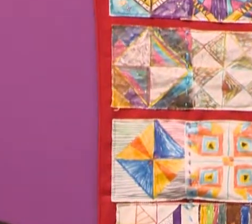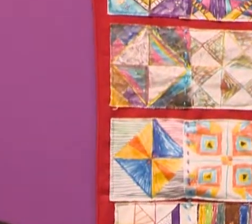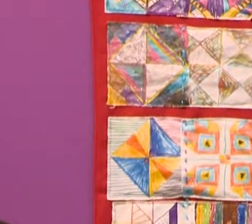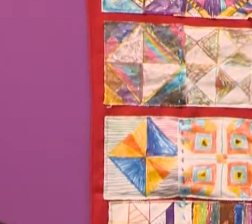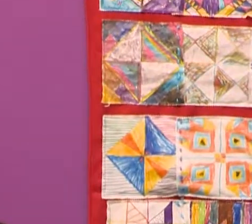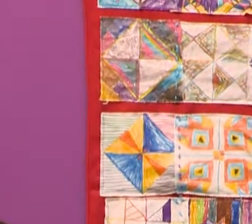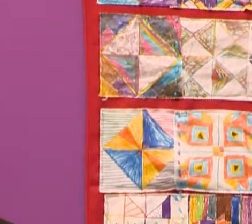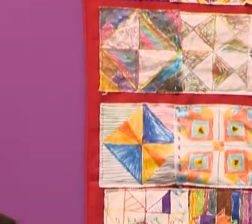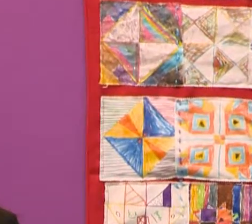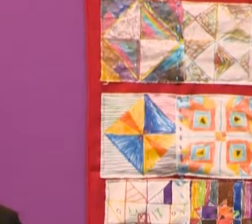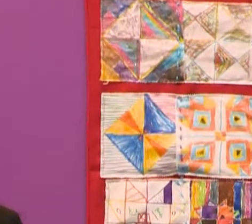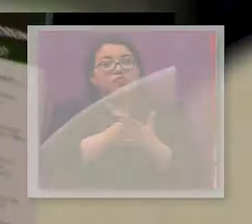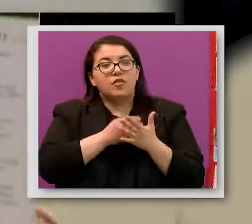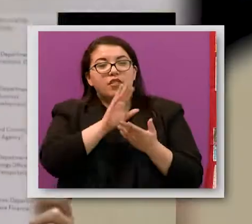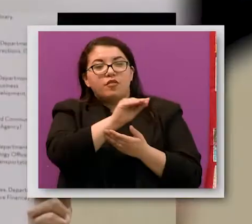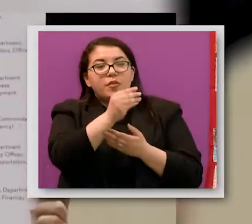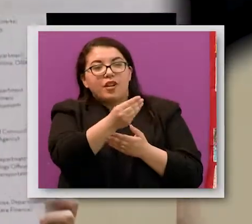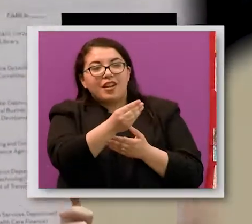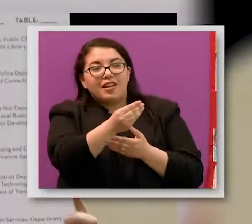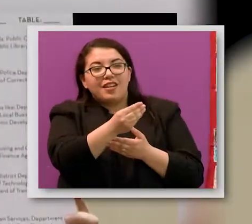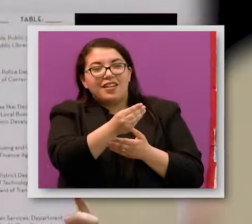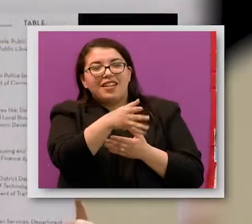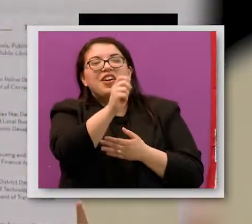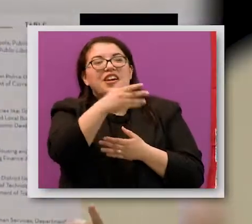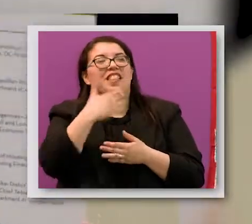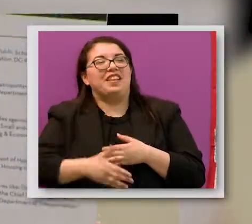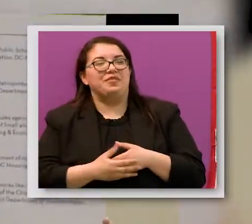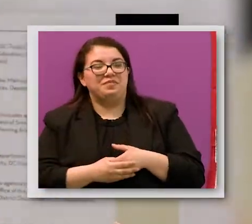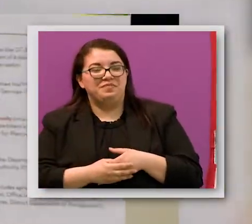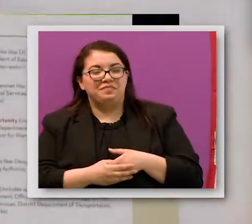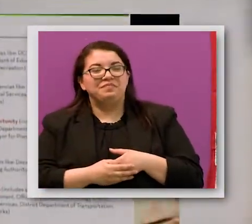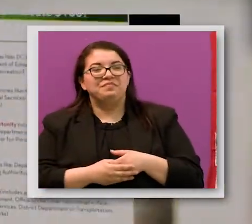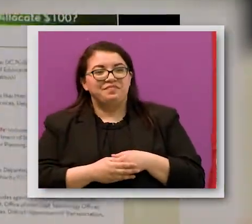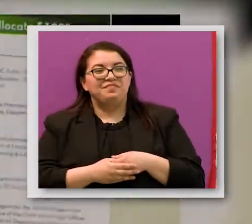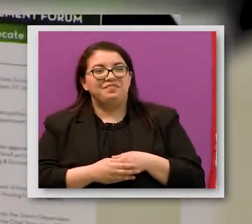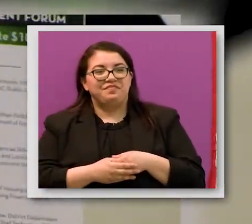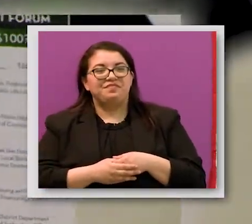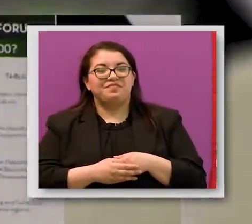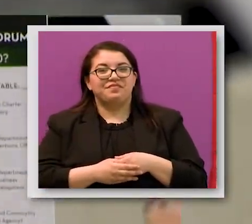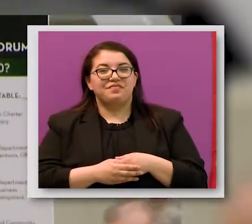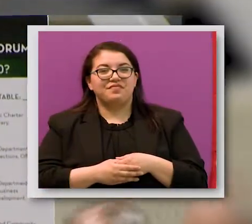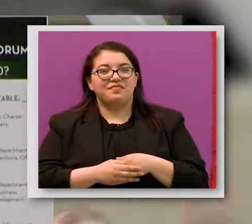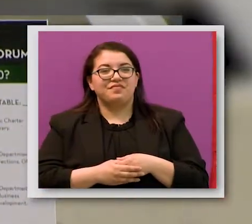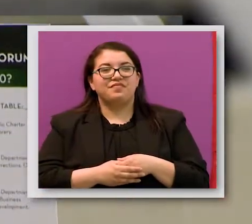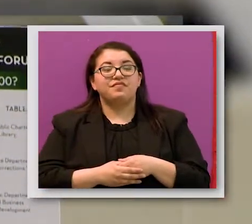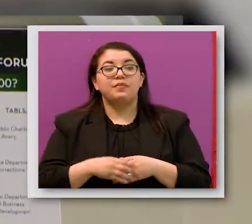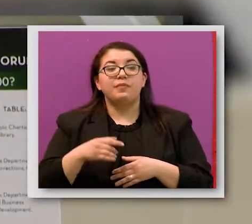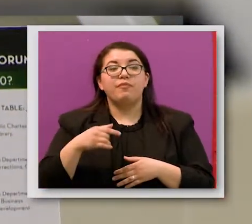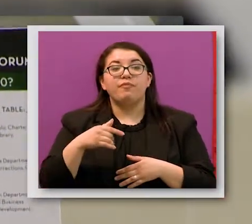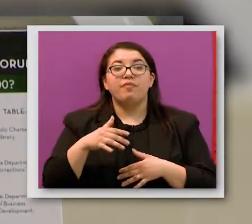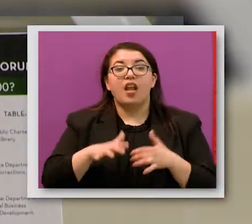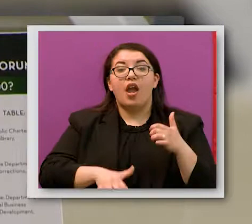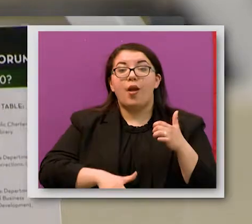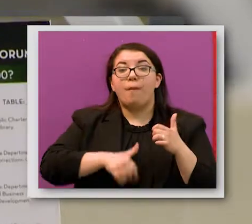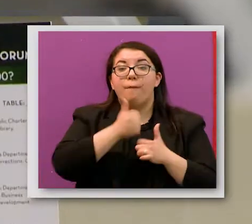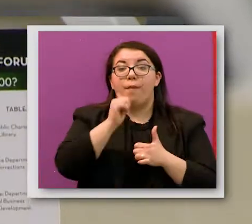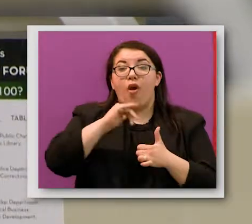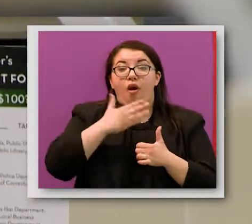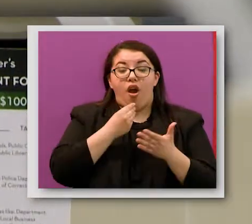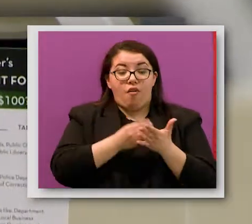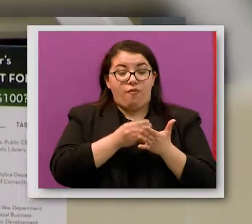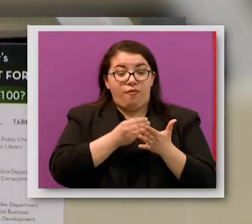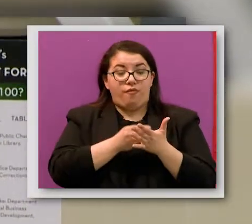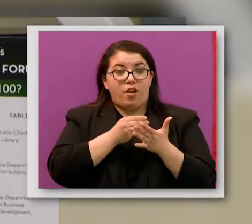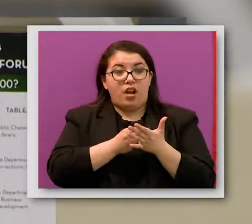budget. The Fipling run. Yep. Thank you. Awesome. Okay, so I'll start with the bulk of the money,